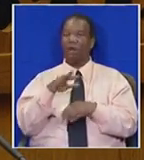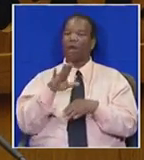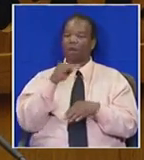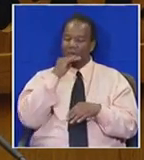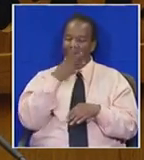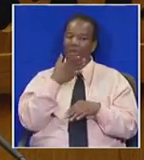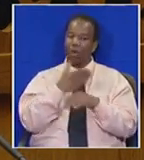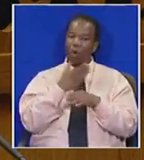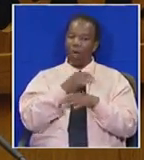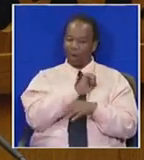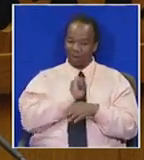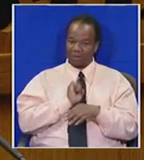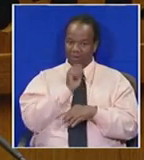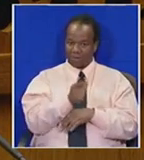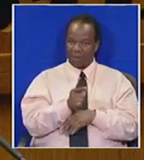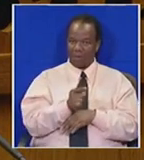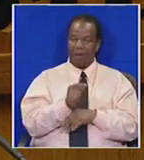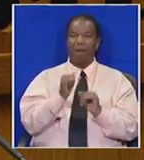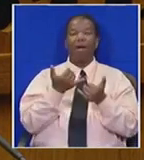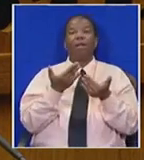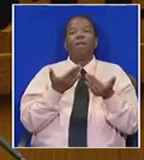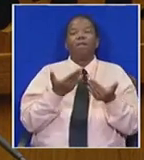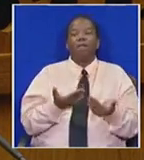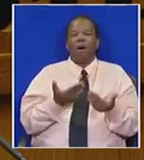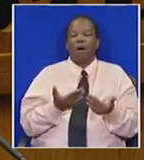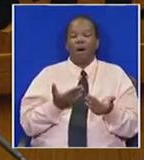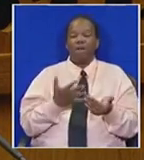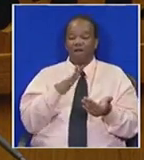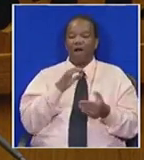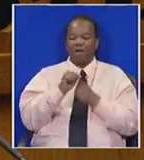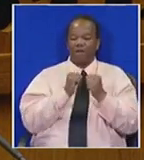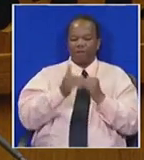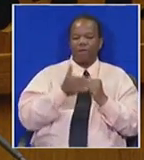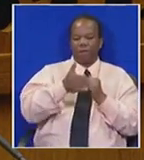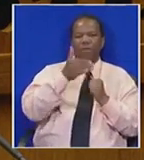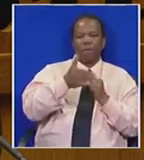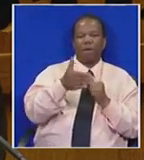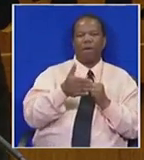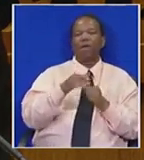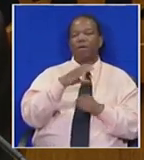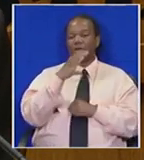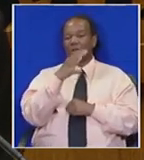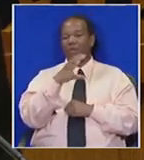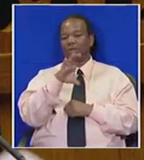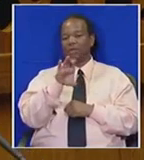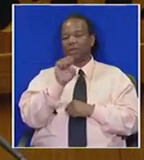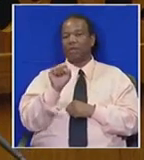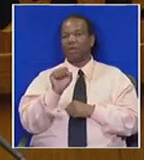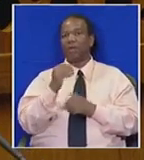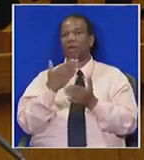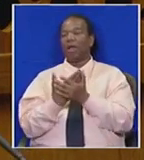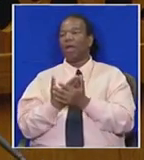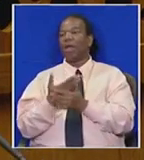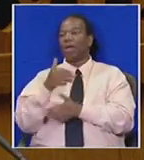workers, and to maintain current employment levels for a 5-year period. And the CEO of AB InBev,